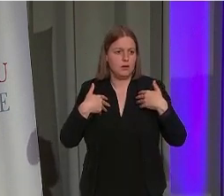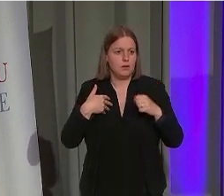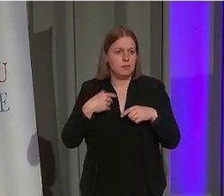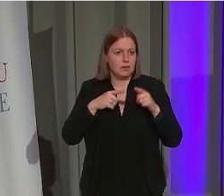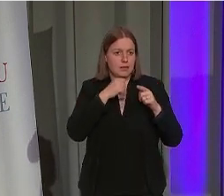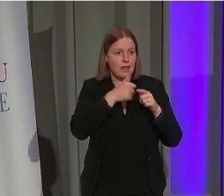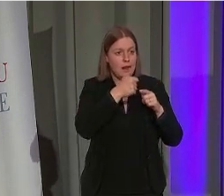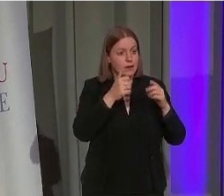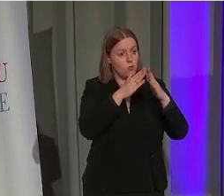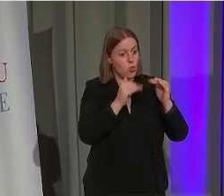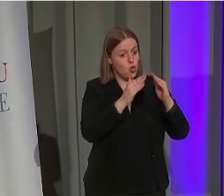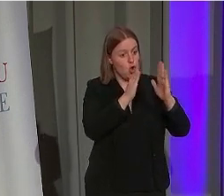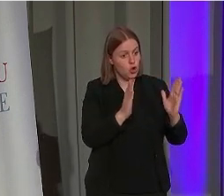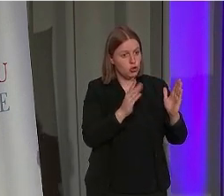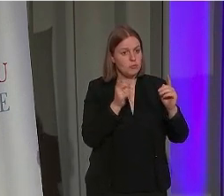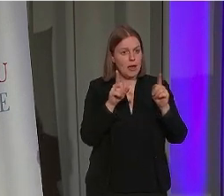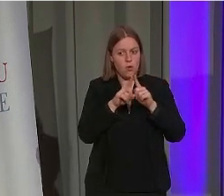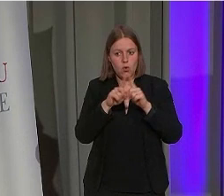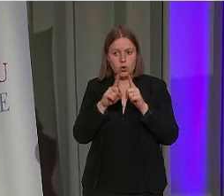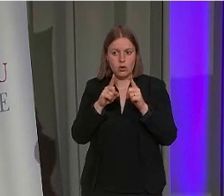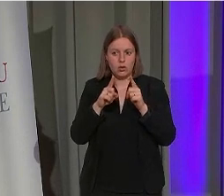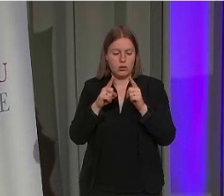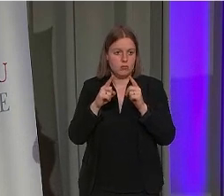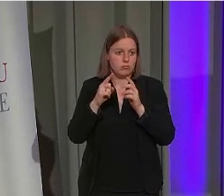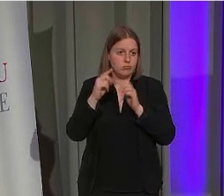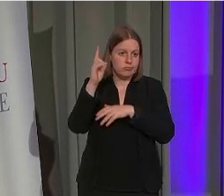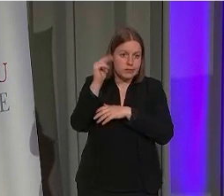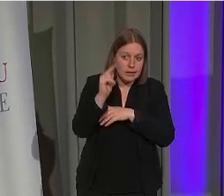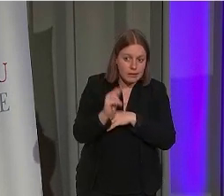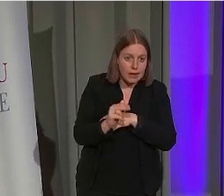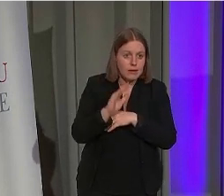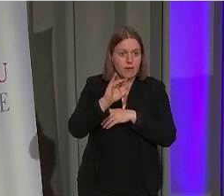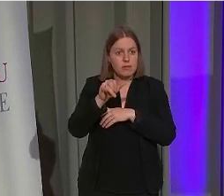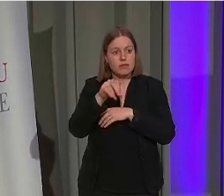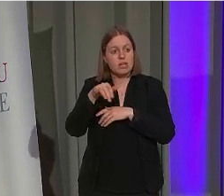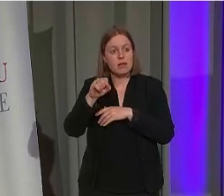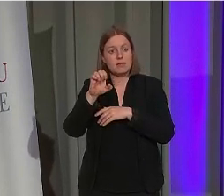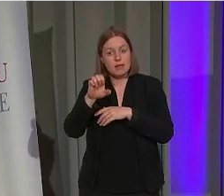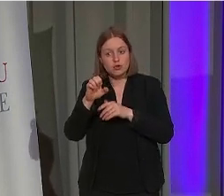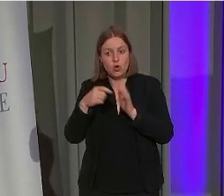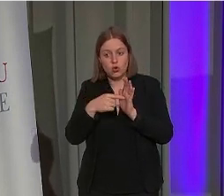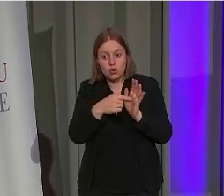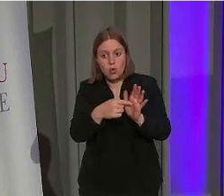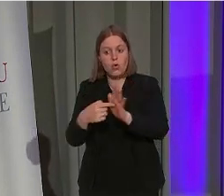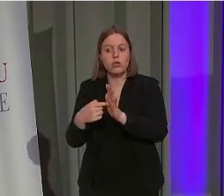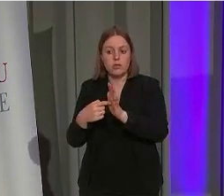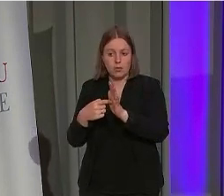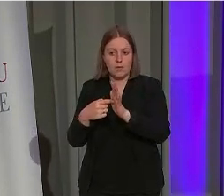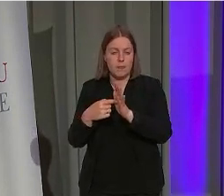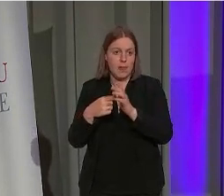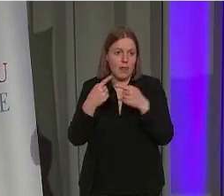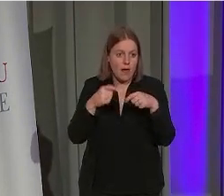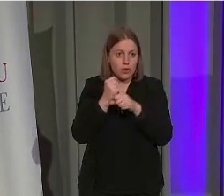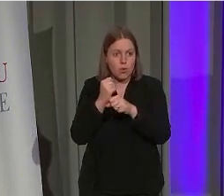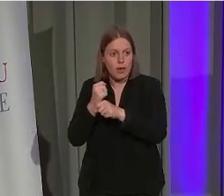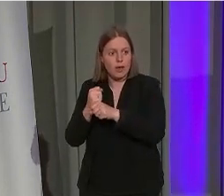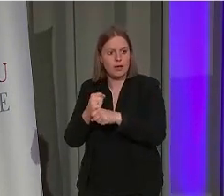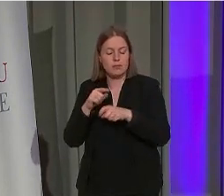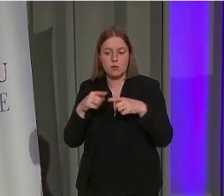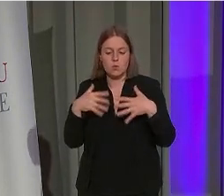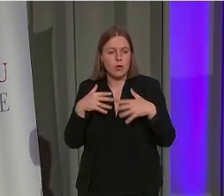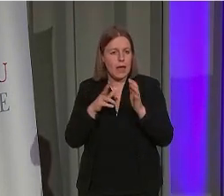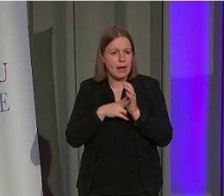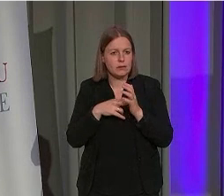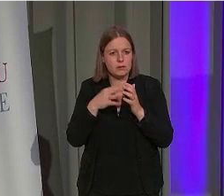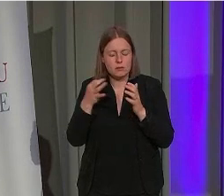So apart from the house itself, the works of James Ensor are shown,